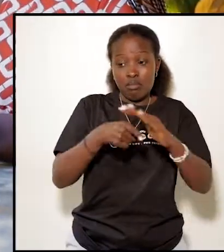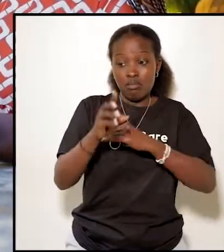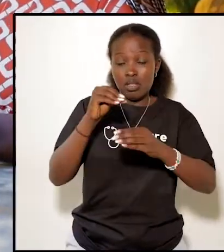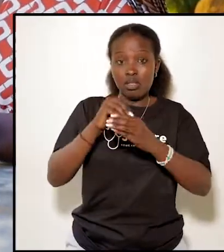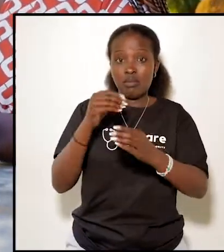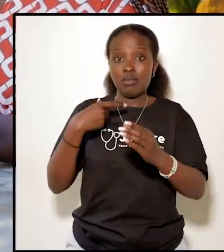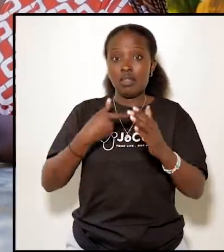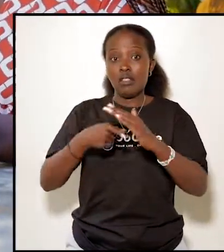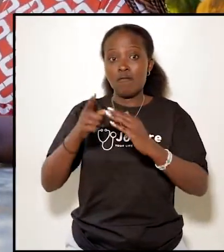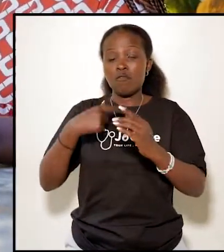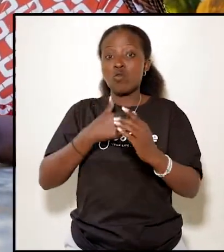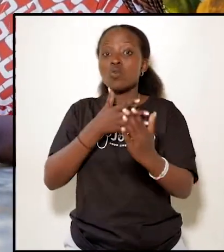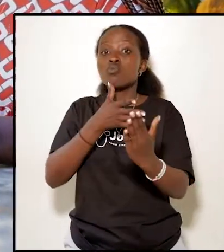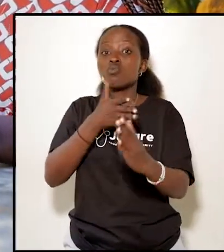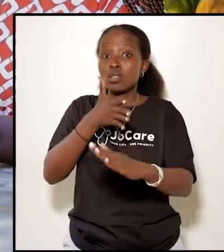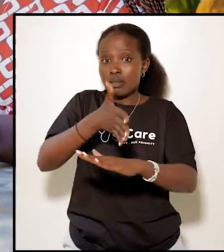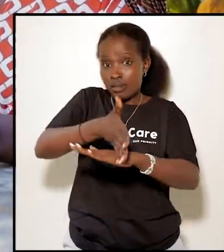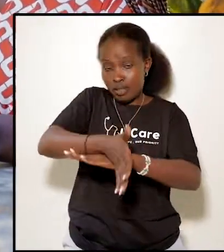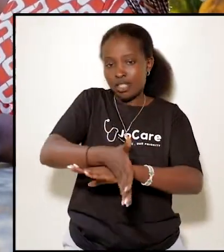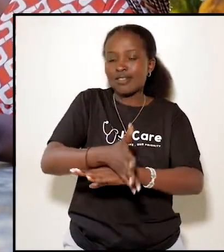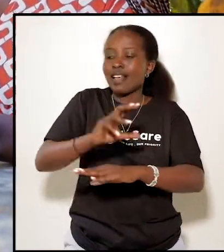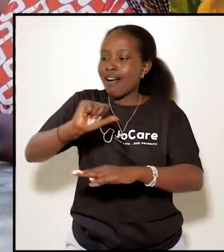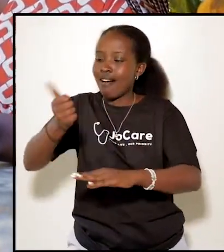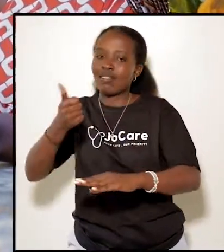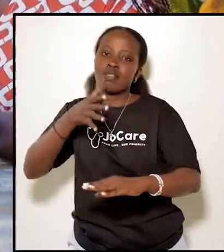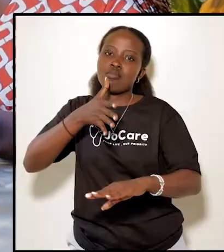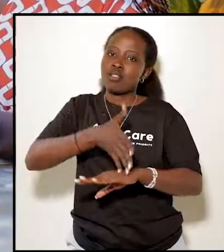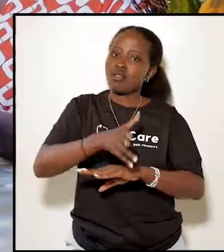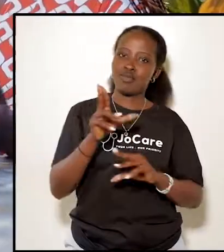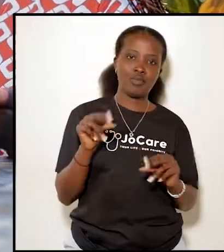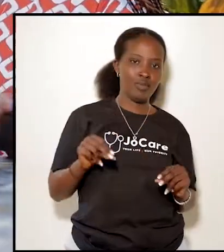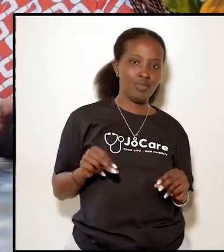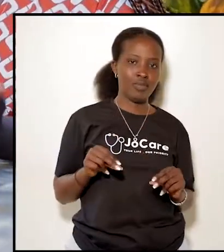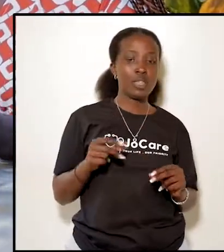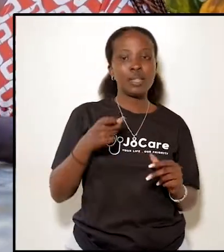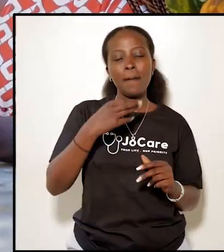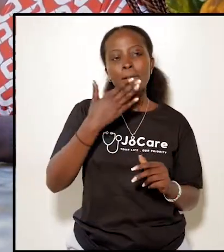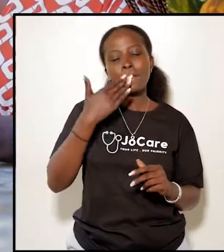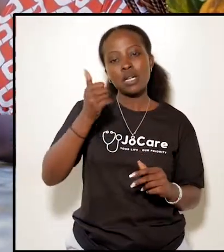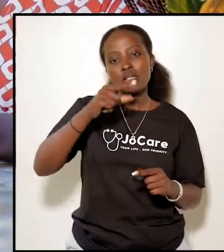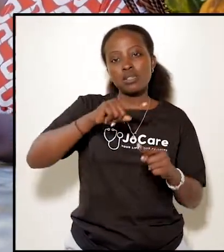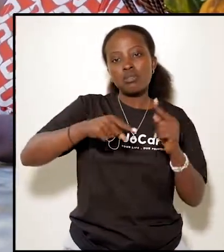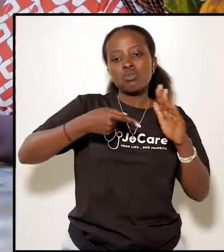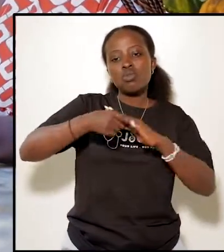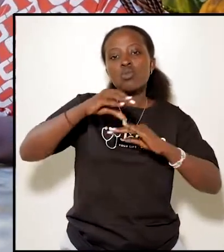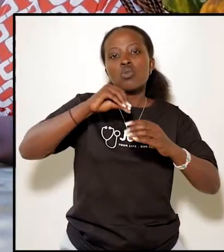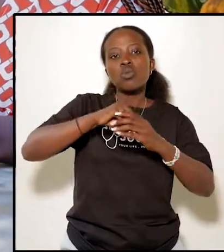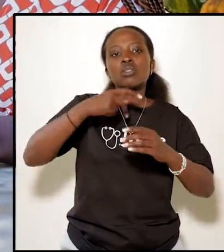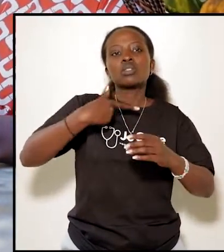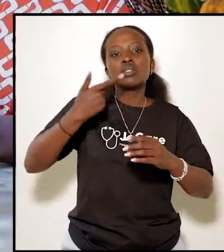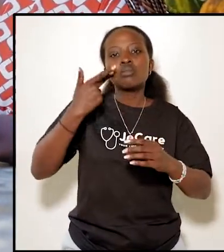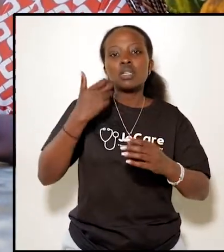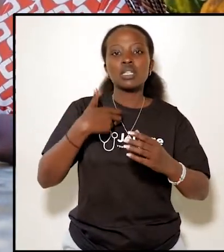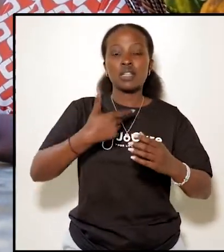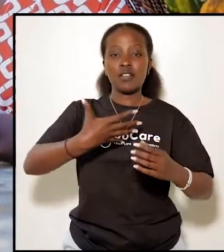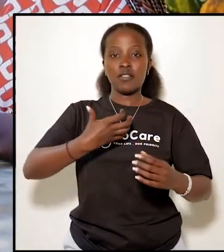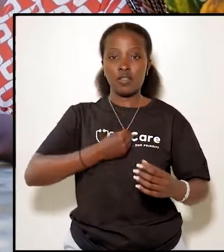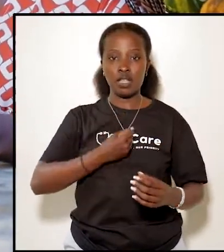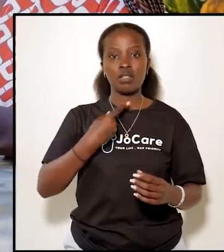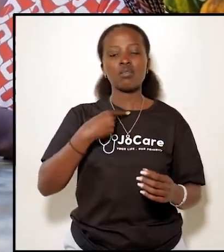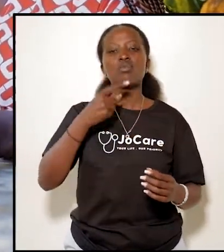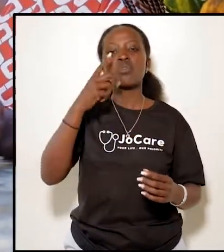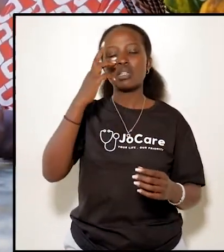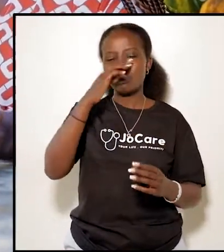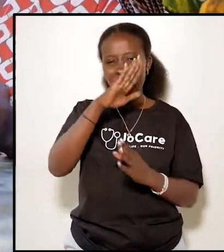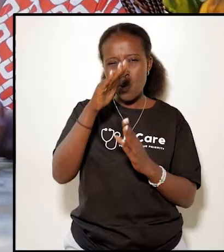may ovulate, but then you don't bleed. Okay. Because maybe there is an obstruction in your uterus. Okay. And by that